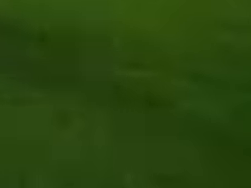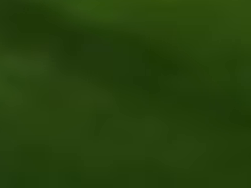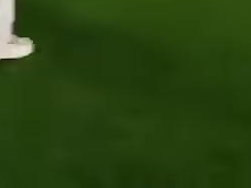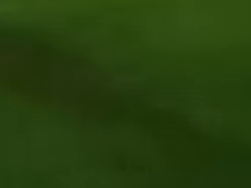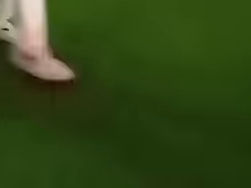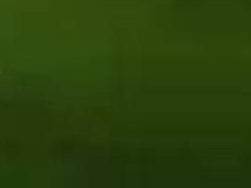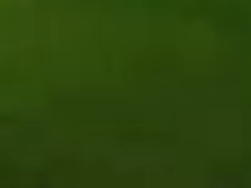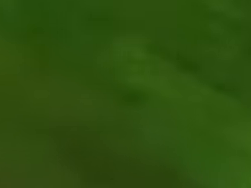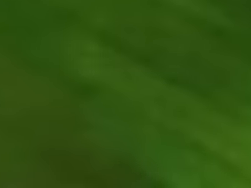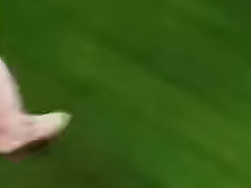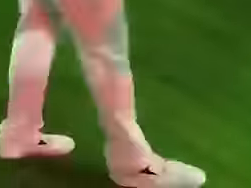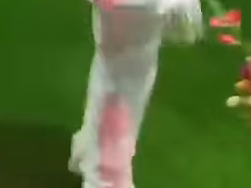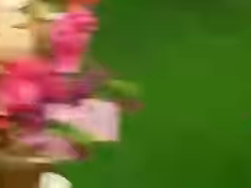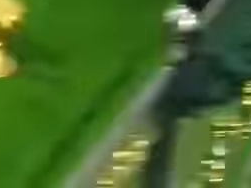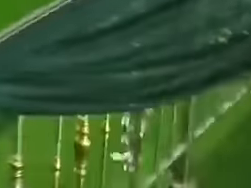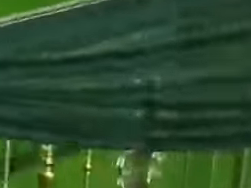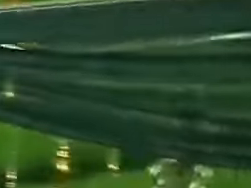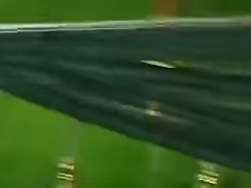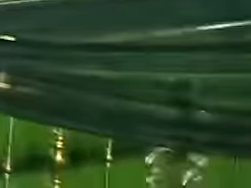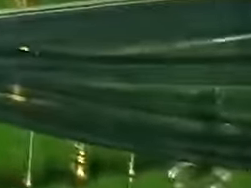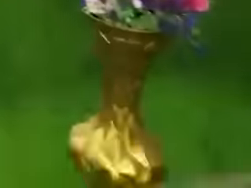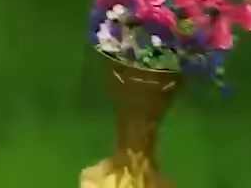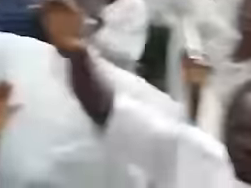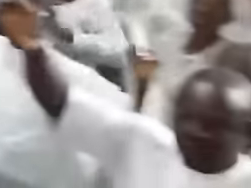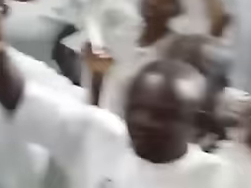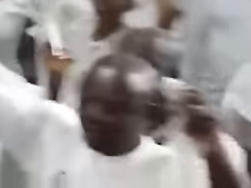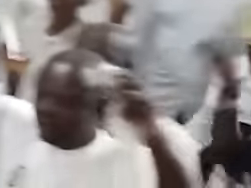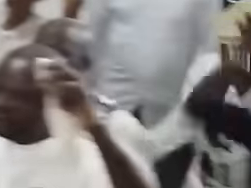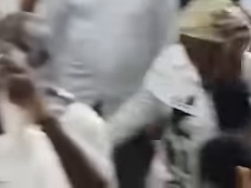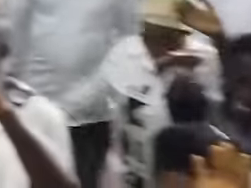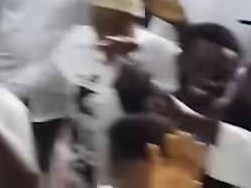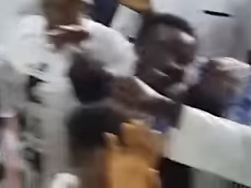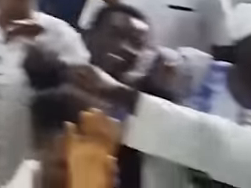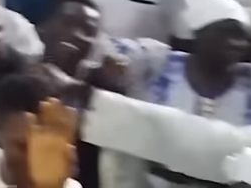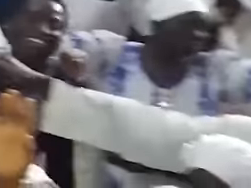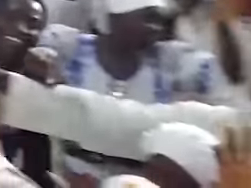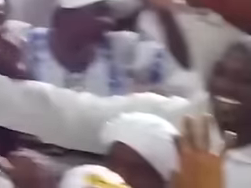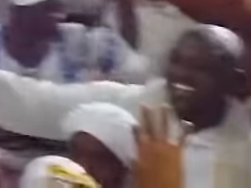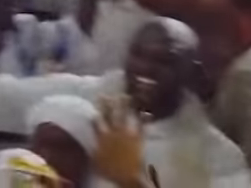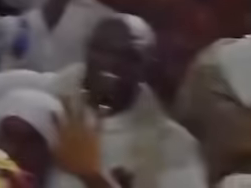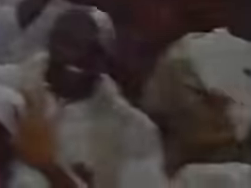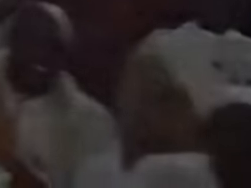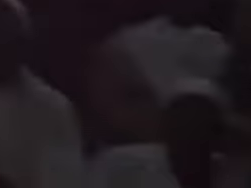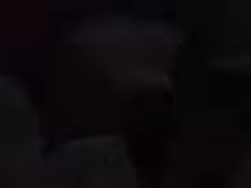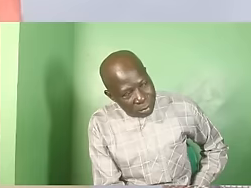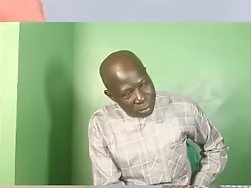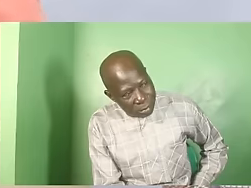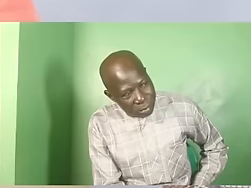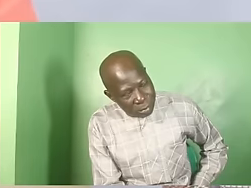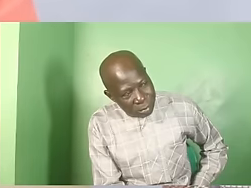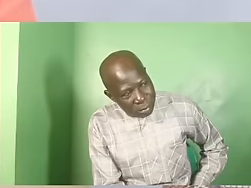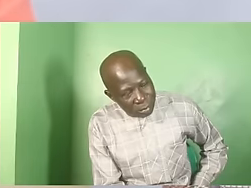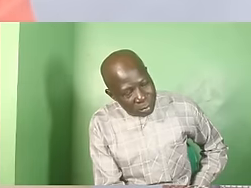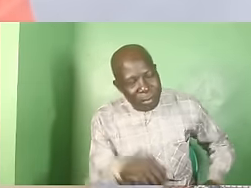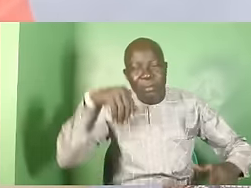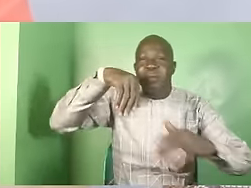so Kalani Champion Bosto. I see a tag when I go back more, Jam Yoba, or I'm Bali or Loru or Kiss. Nino,